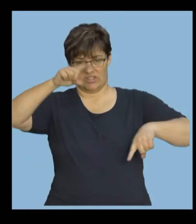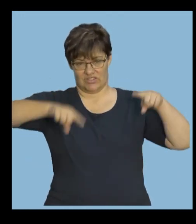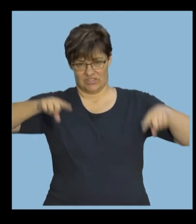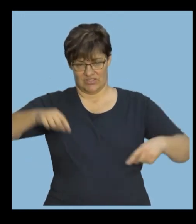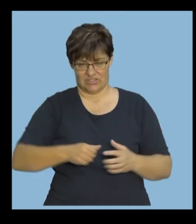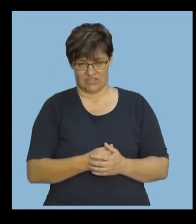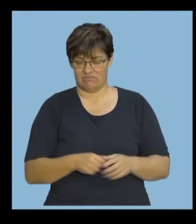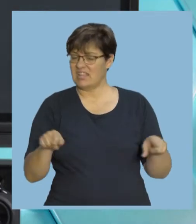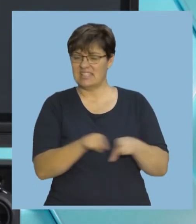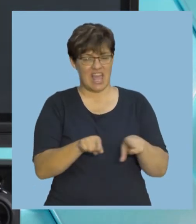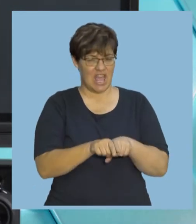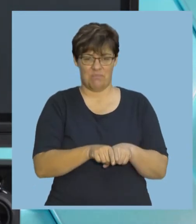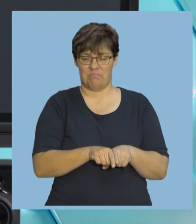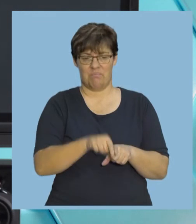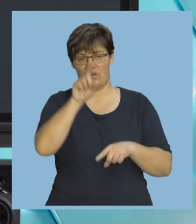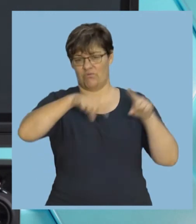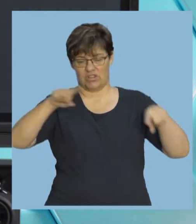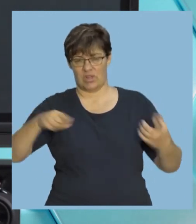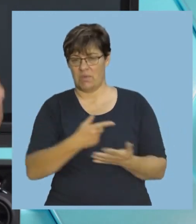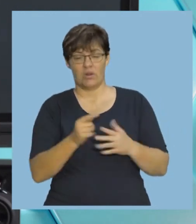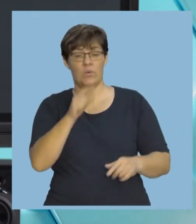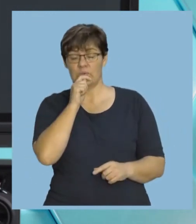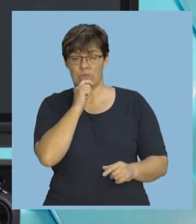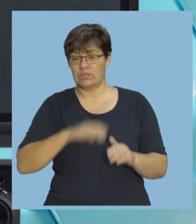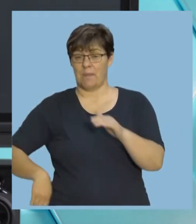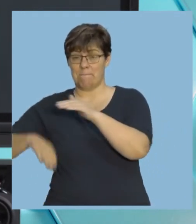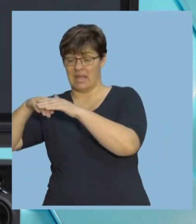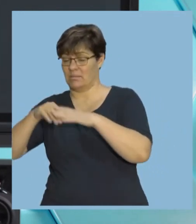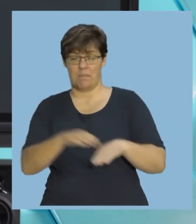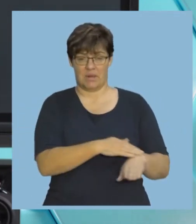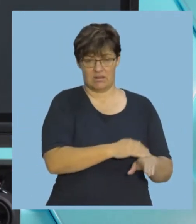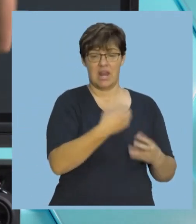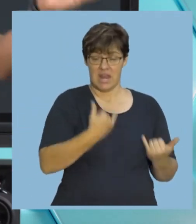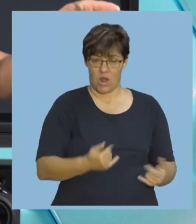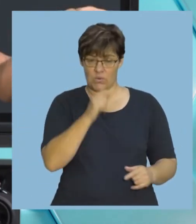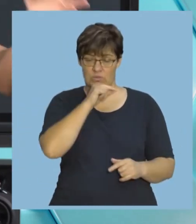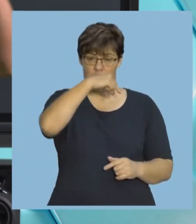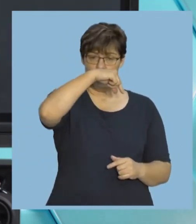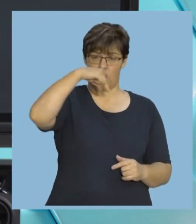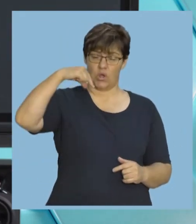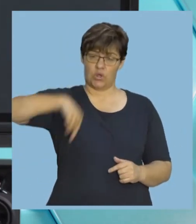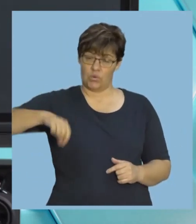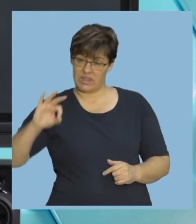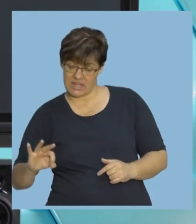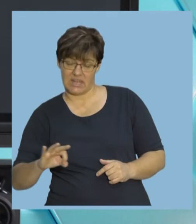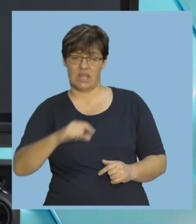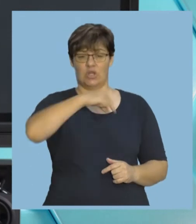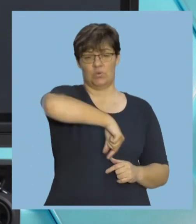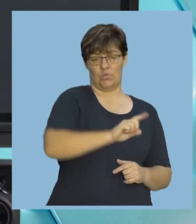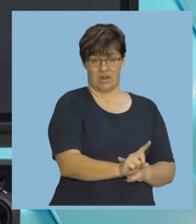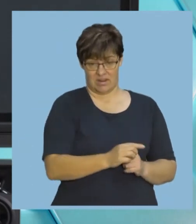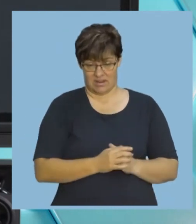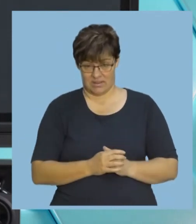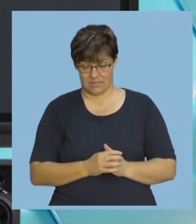range. Okay? It's the same as the range, but we're not using maximum and minimum. We're using our quartiles